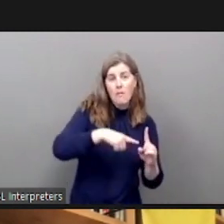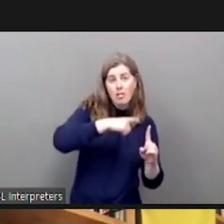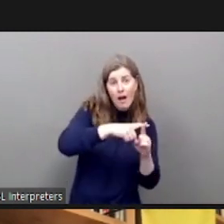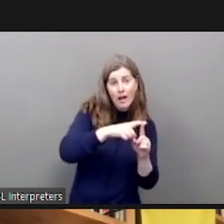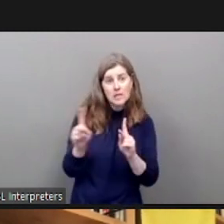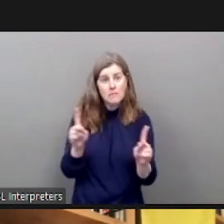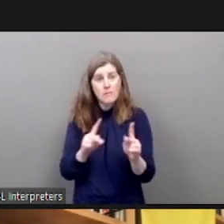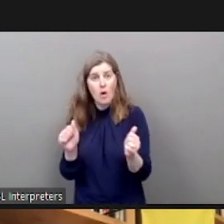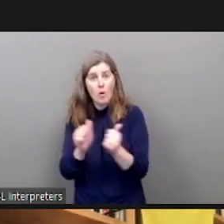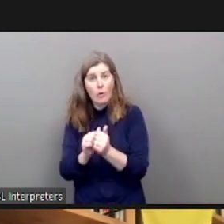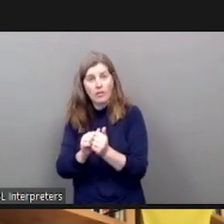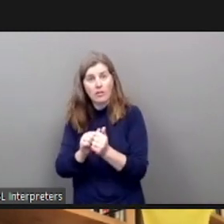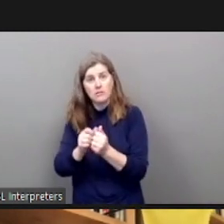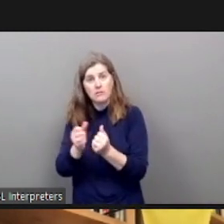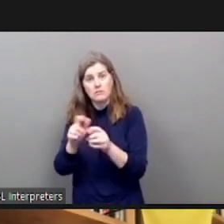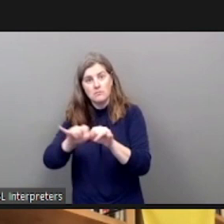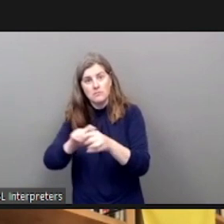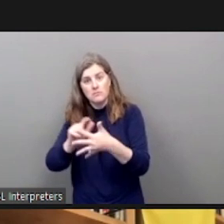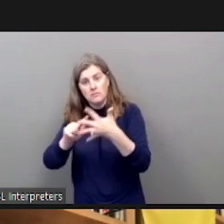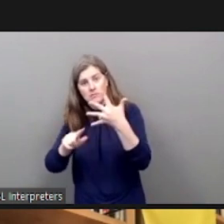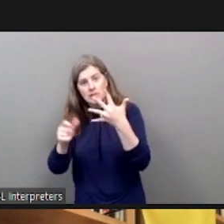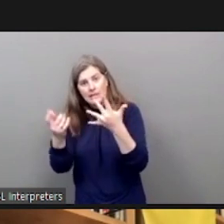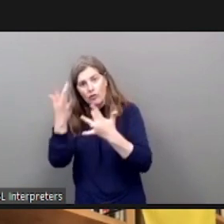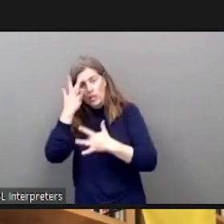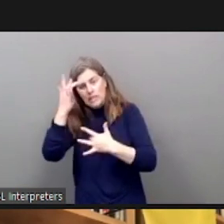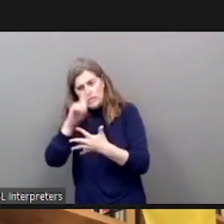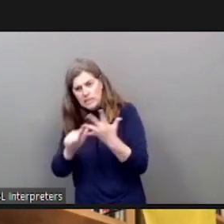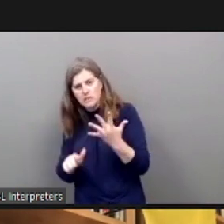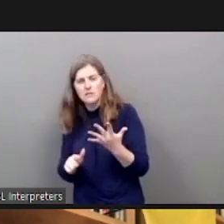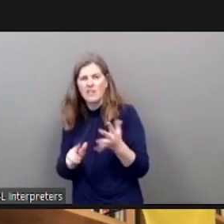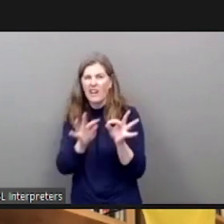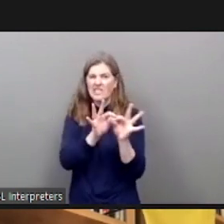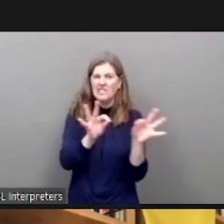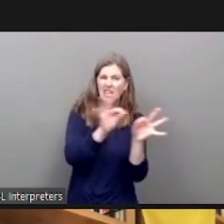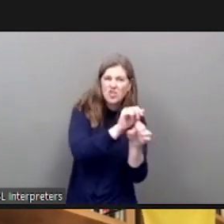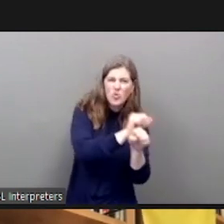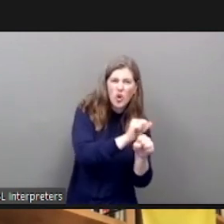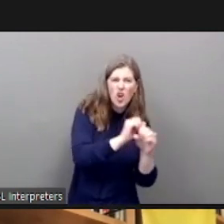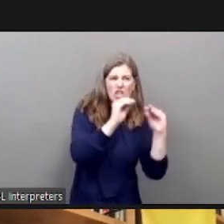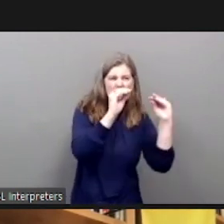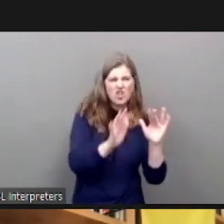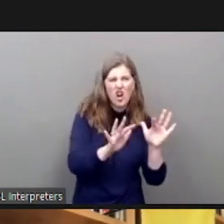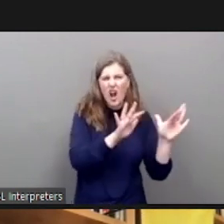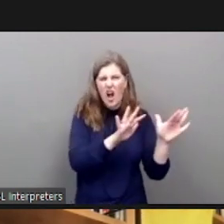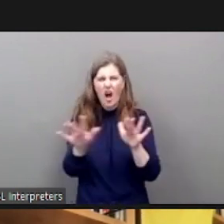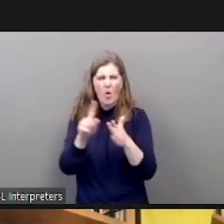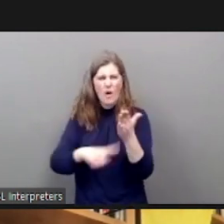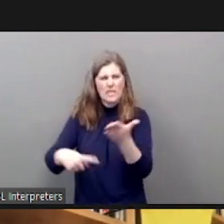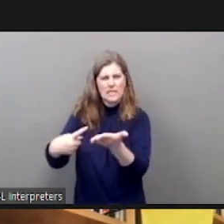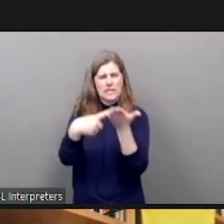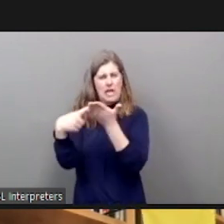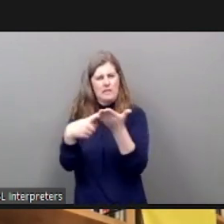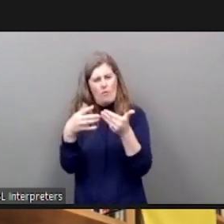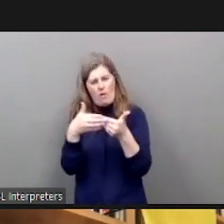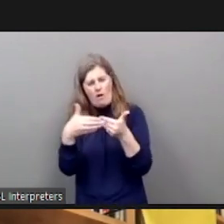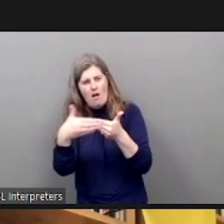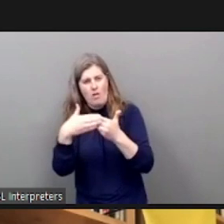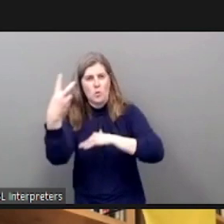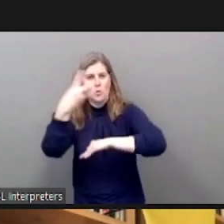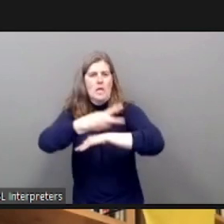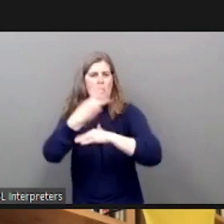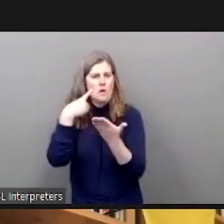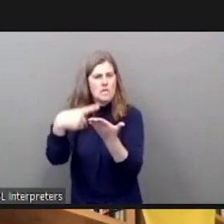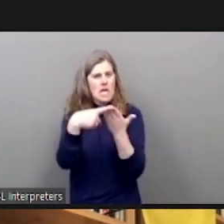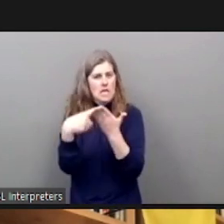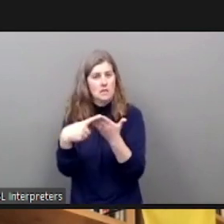with comorbidities? Is it going to be essential workers, teachers? That's what they're discussing in these next 2 days.